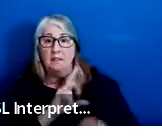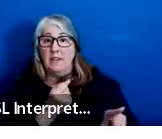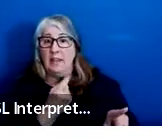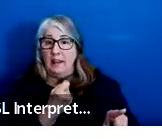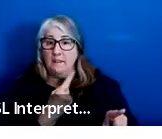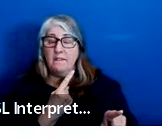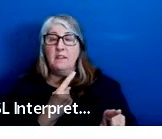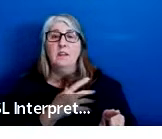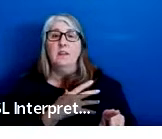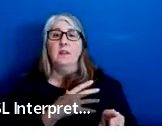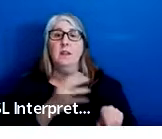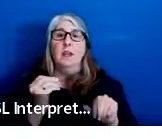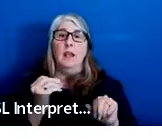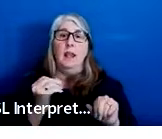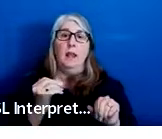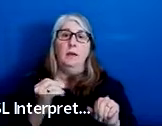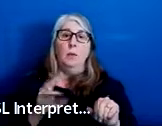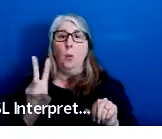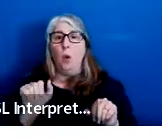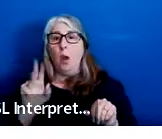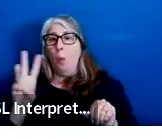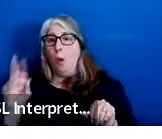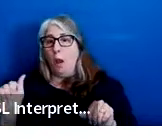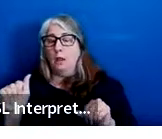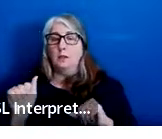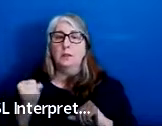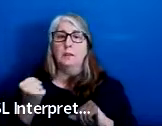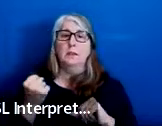and Wawas and